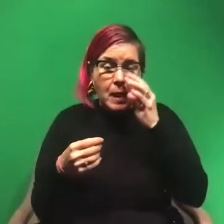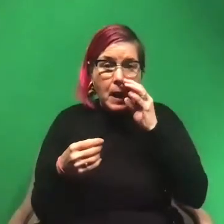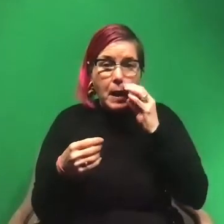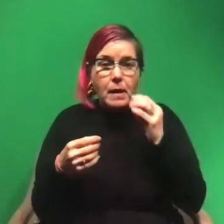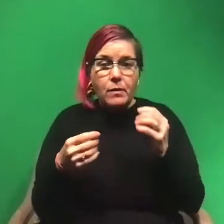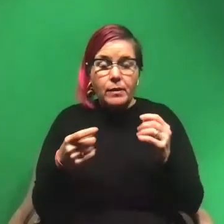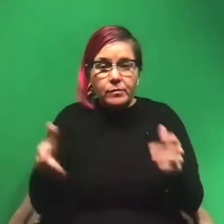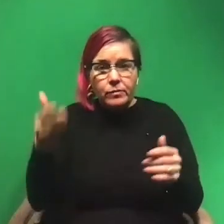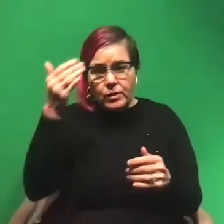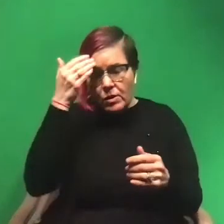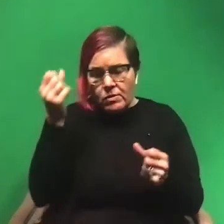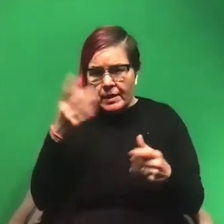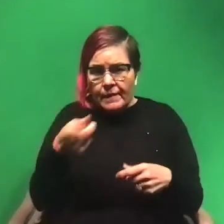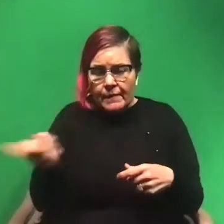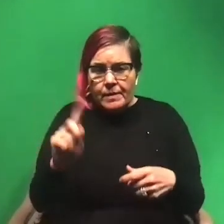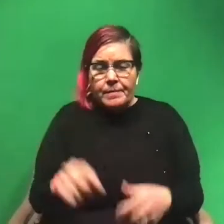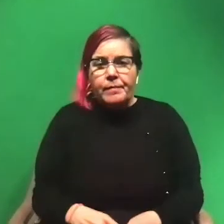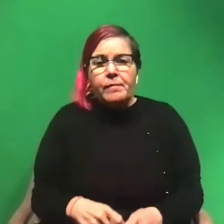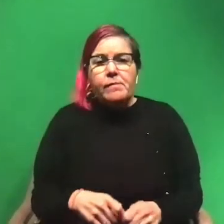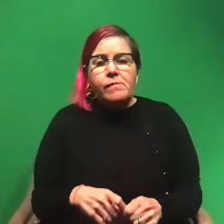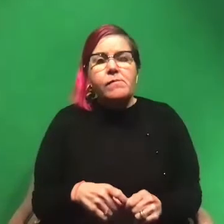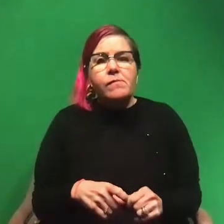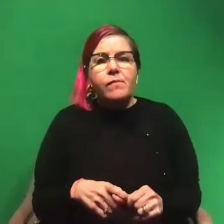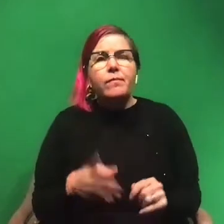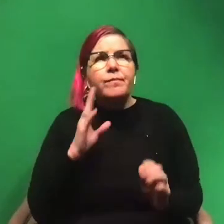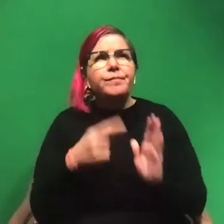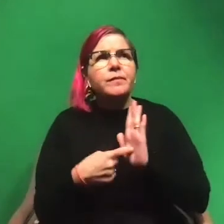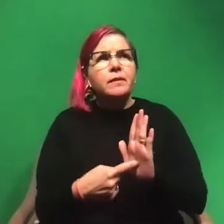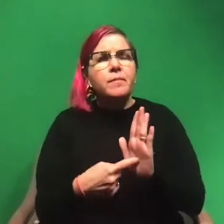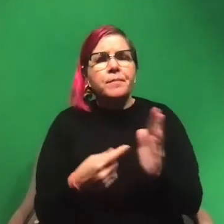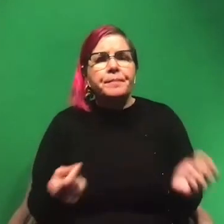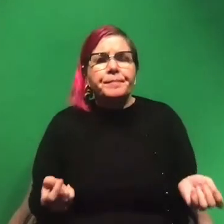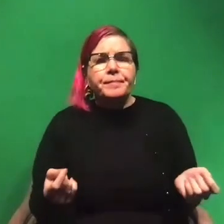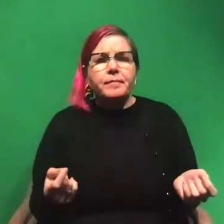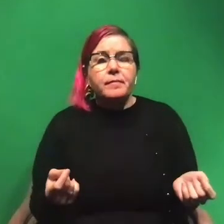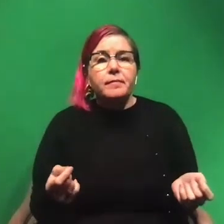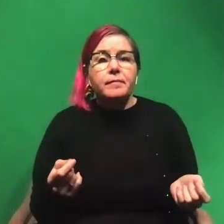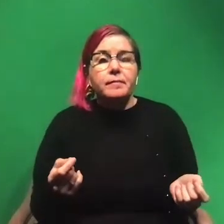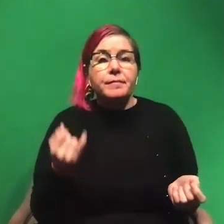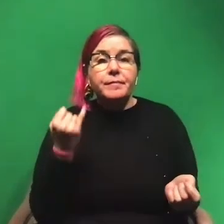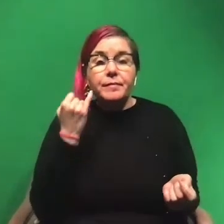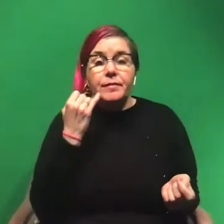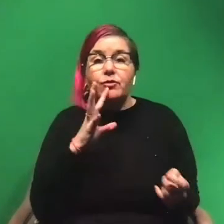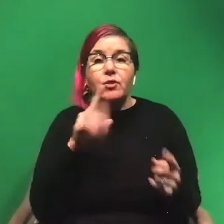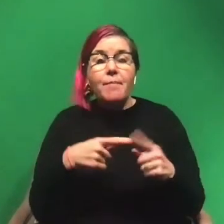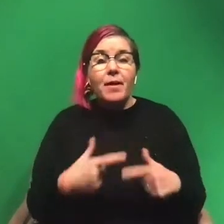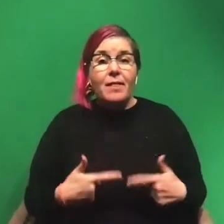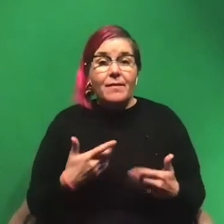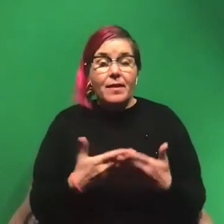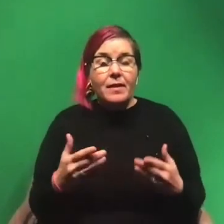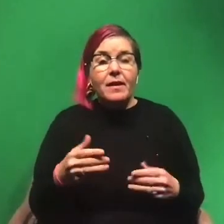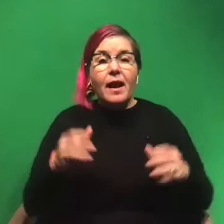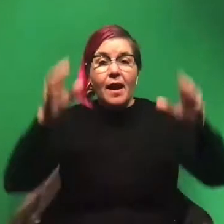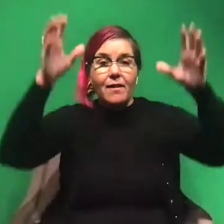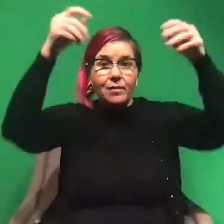about. So something that you'll see, for example, is that when we're talking about organisms and you have like genus, species, right,